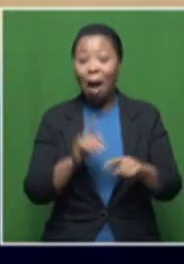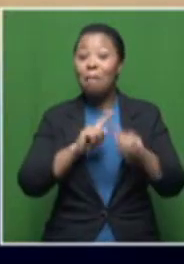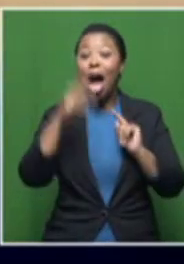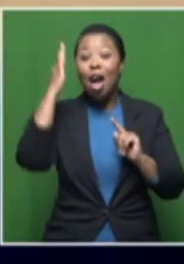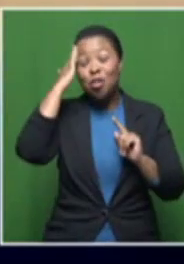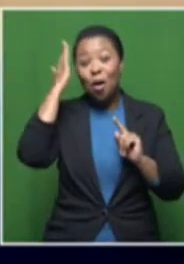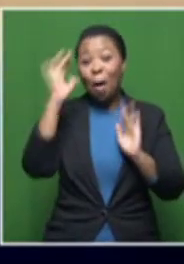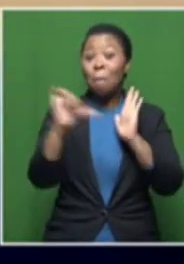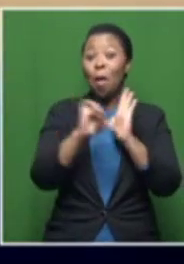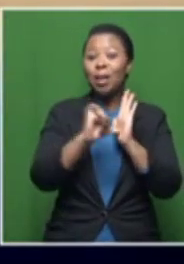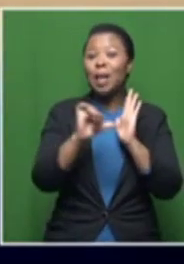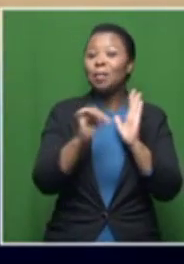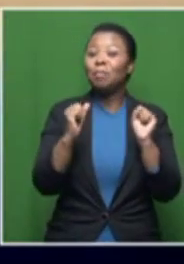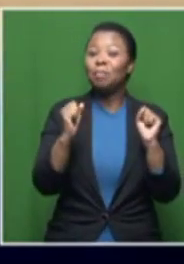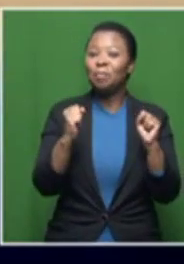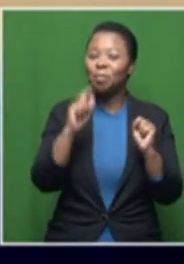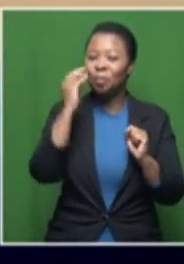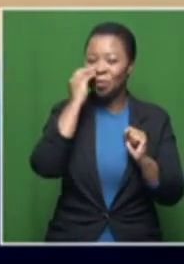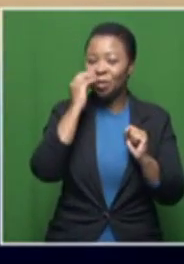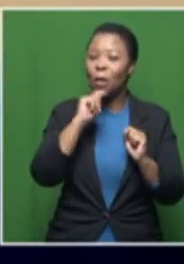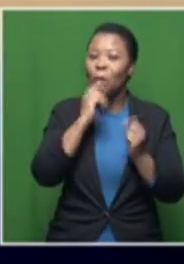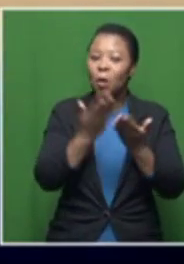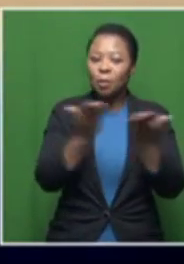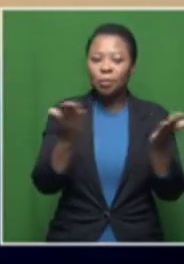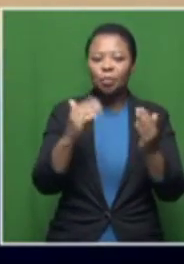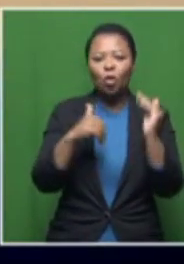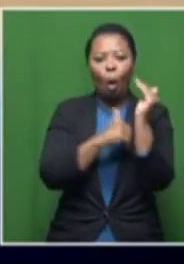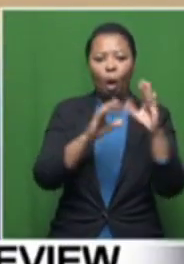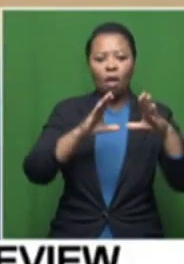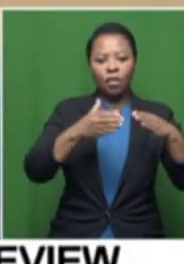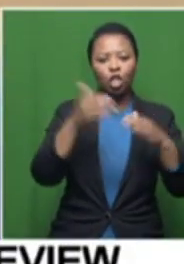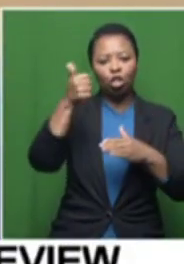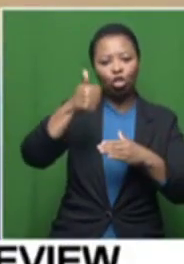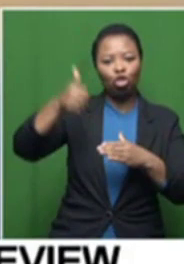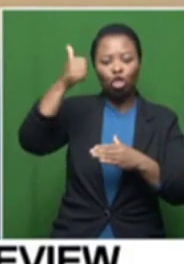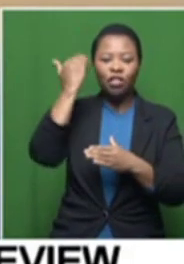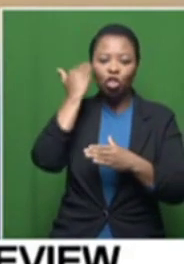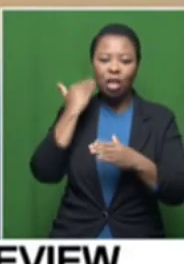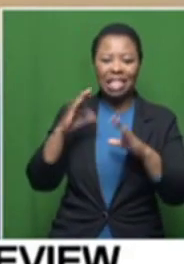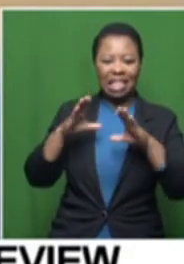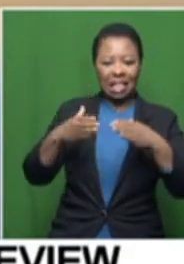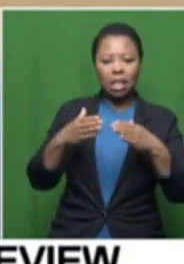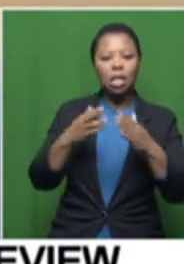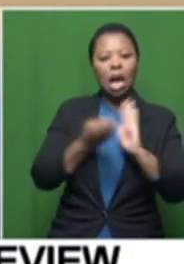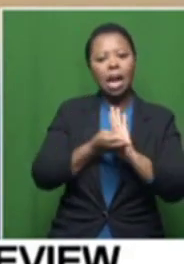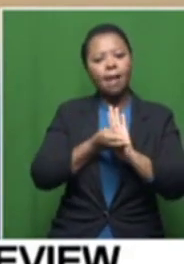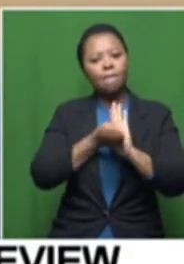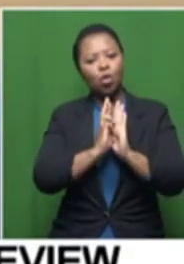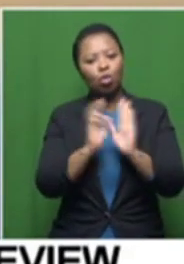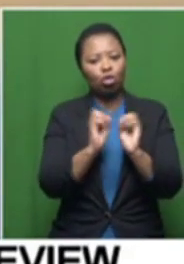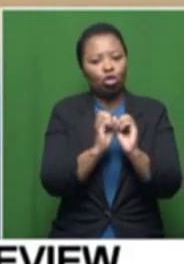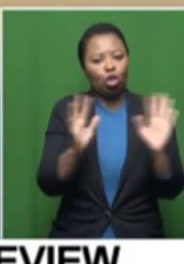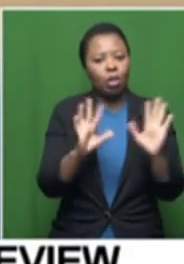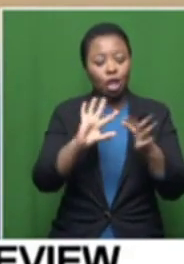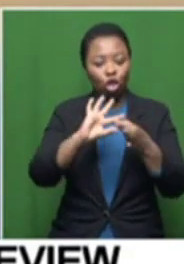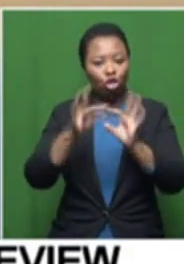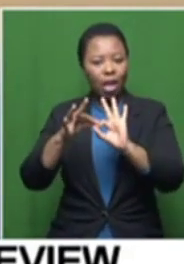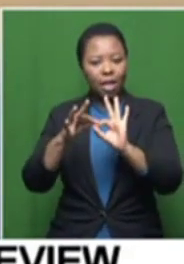News headlines, good morning to you. The Office of the Chief Justice has initiated a review of all its supply chain